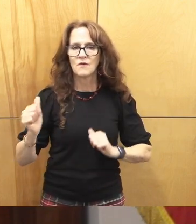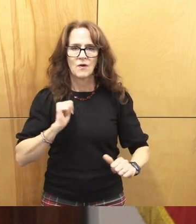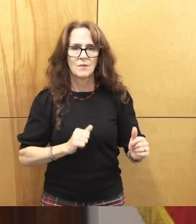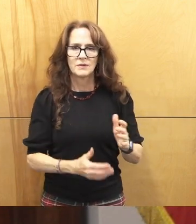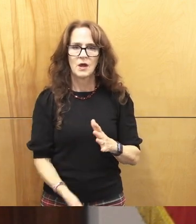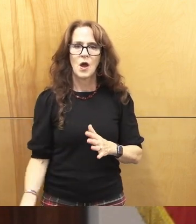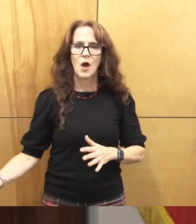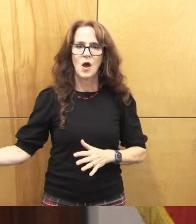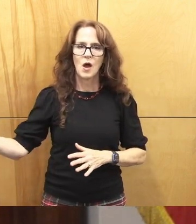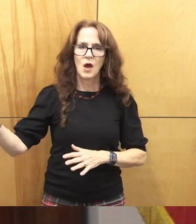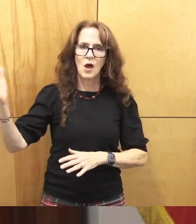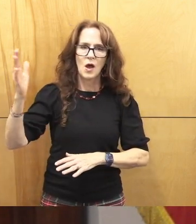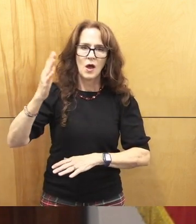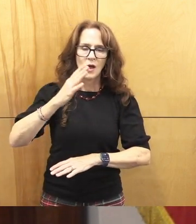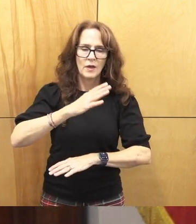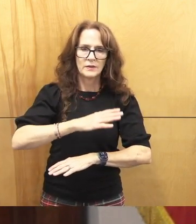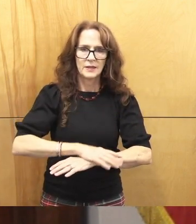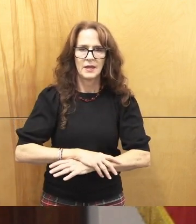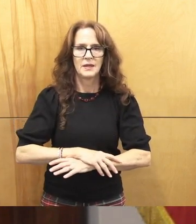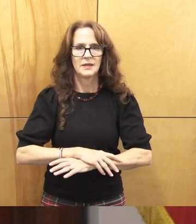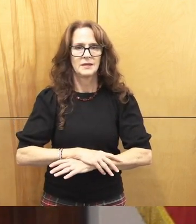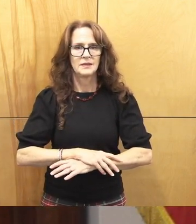day long. We had